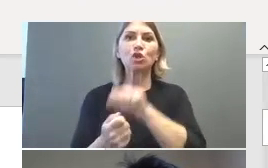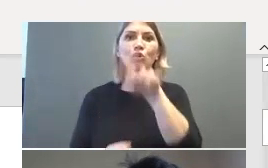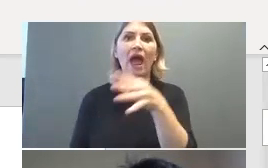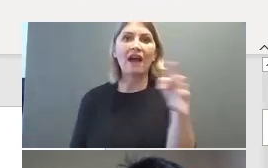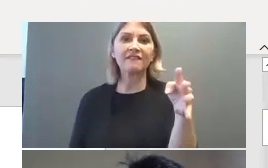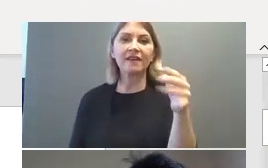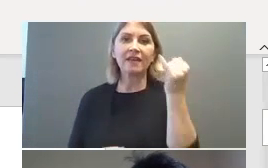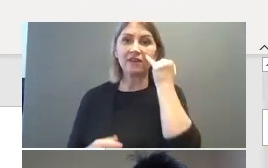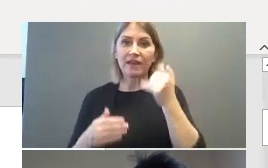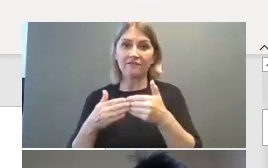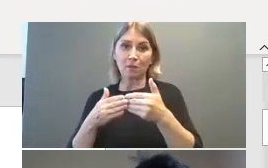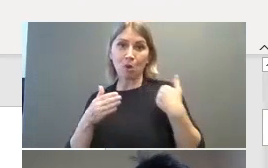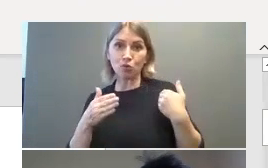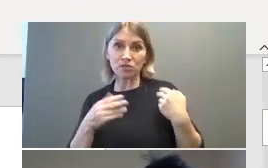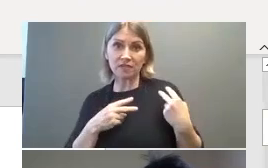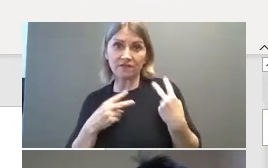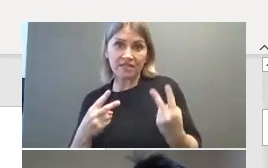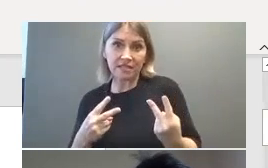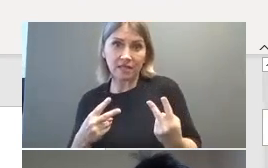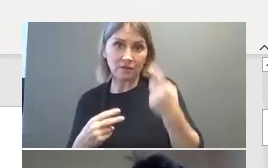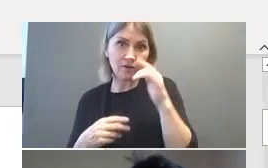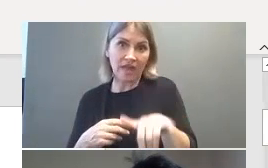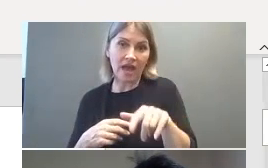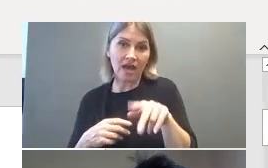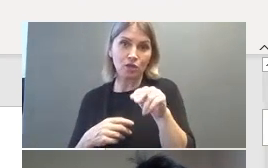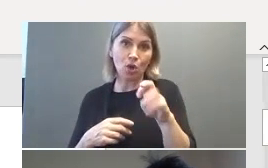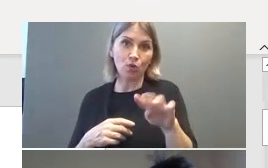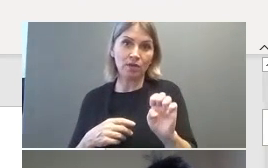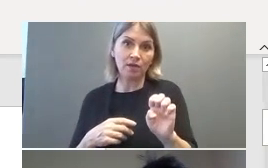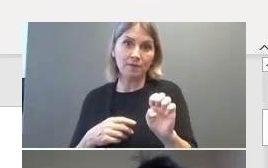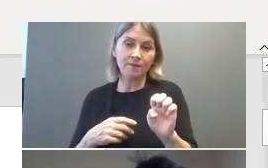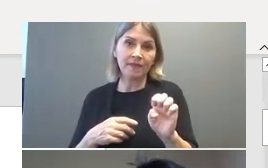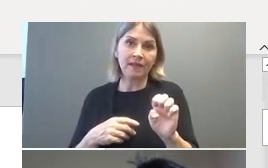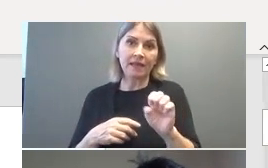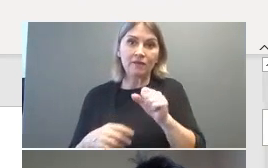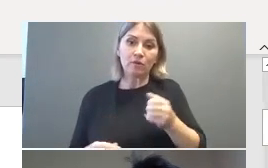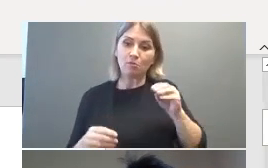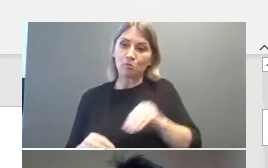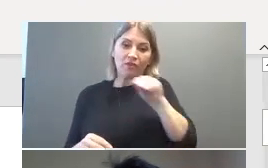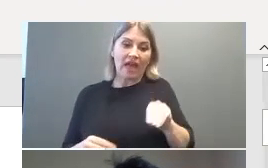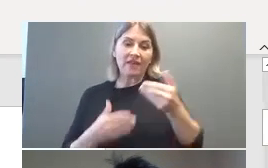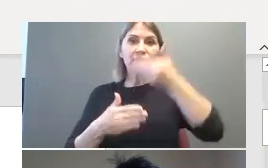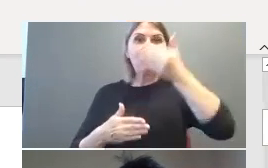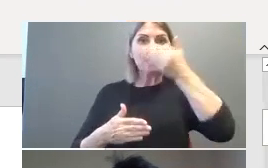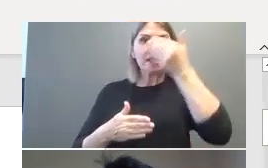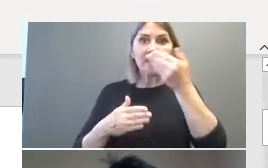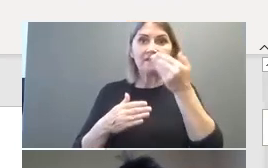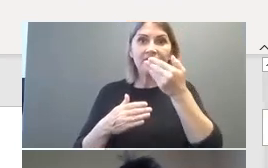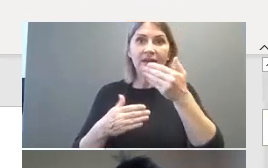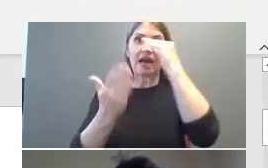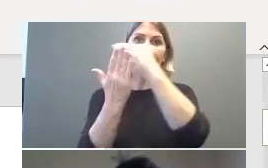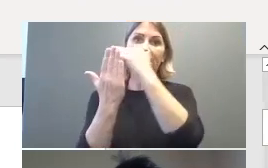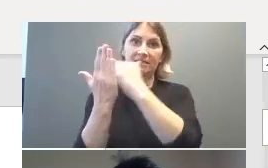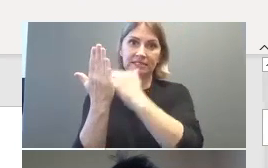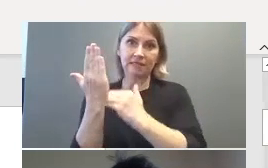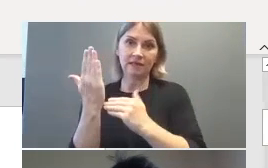post visit being performed on a node, we insert this in the front of a particular list. So imagine that we have a linked list and we